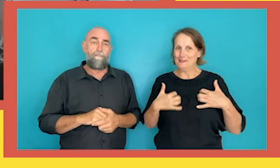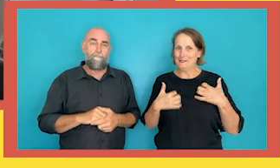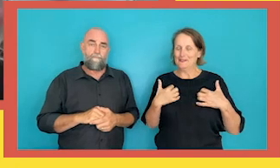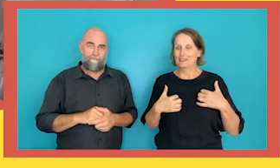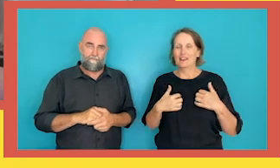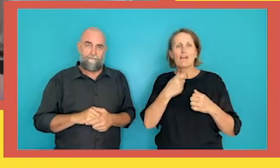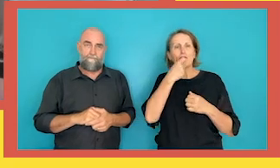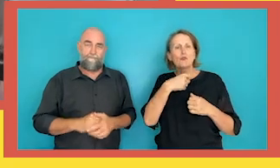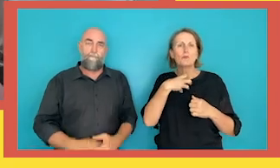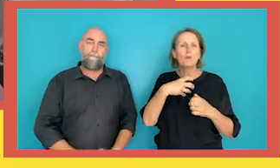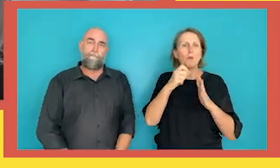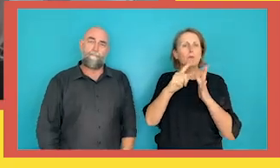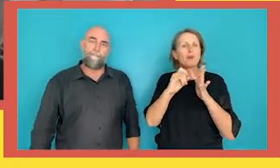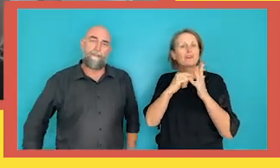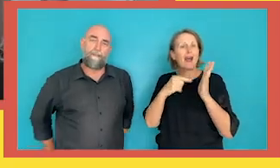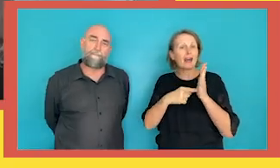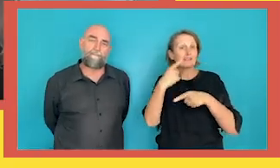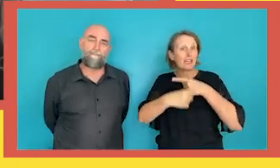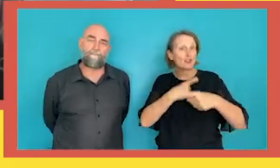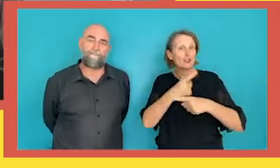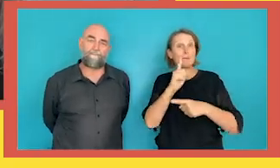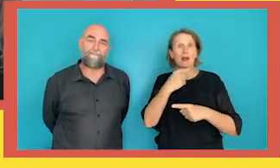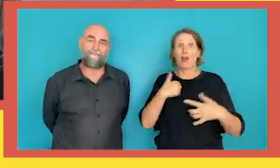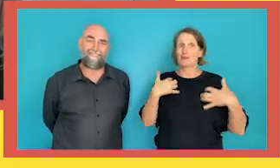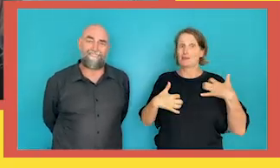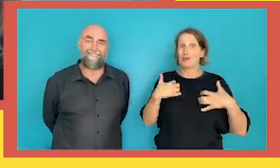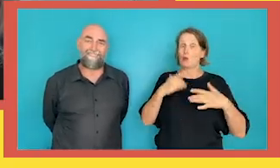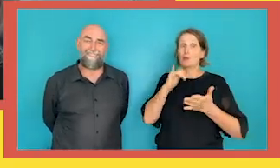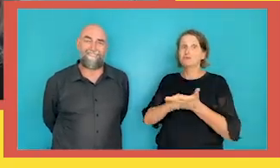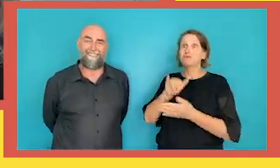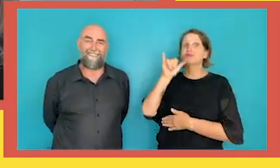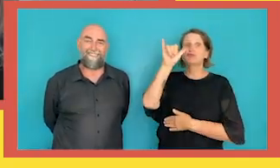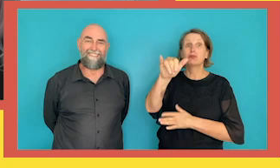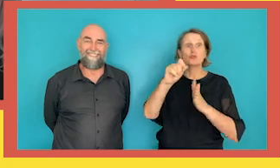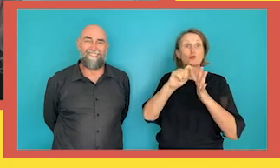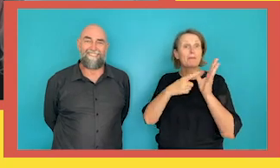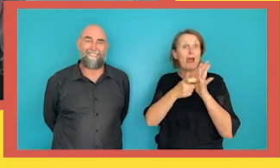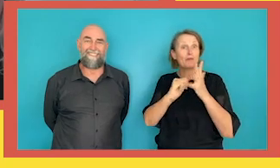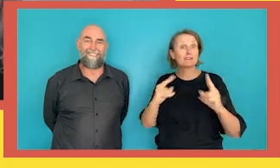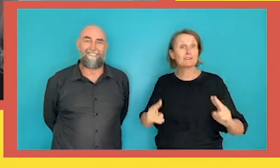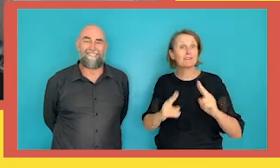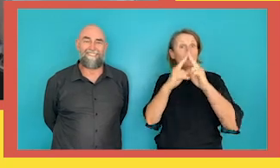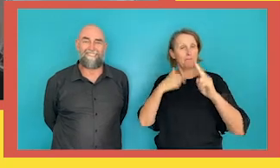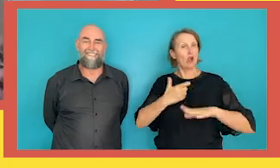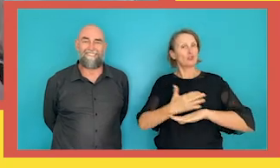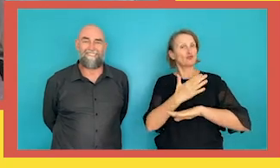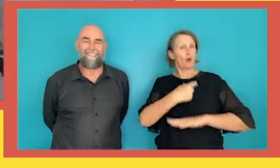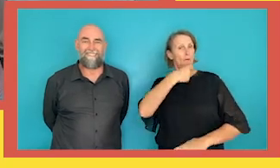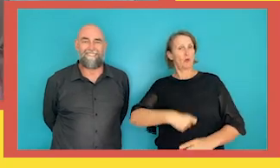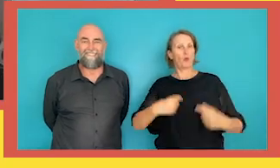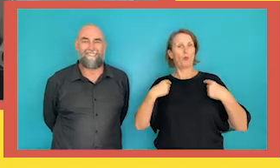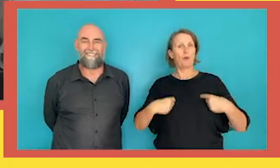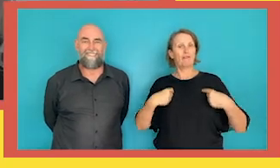Some few more podcasts. But I'm really excited to be heading over to Paris as athlete welfare officer. So I